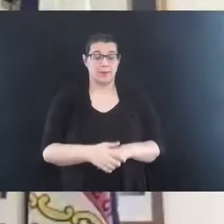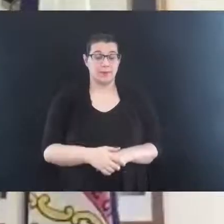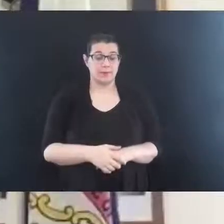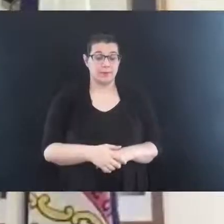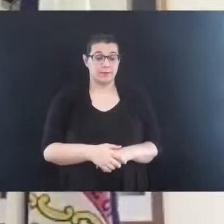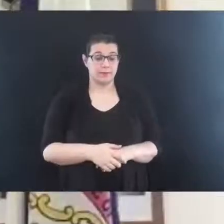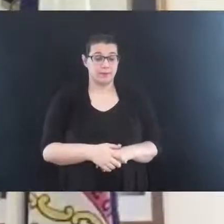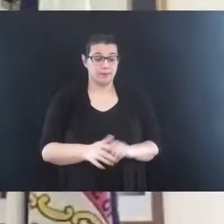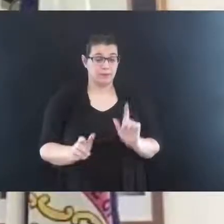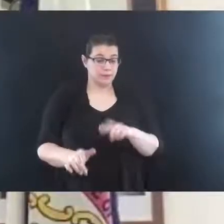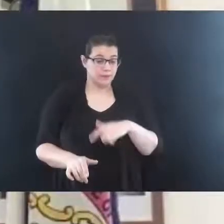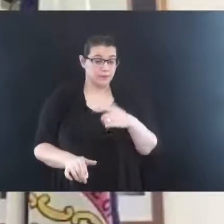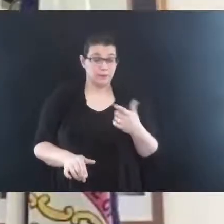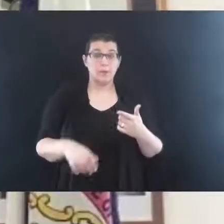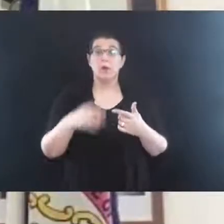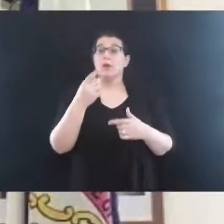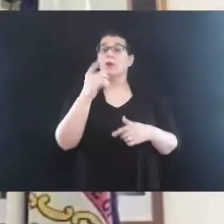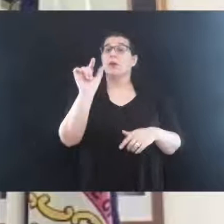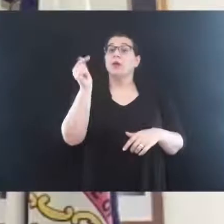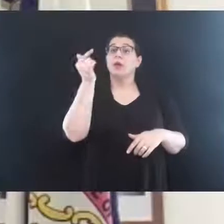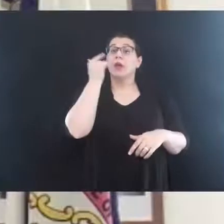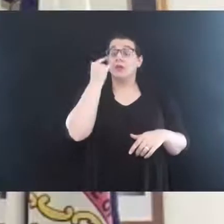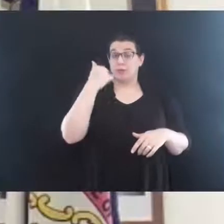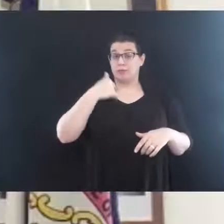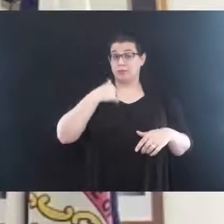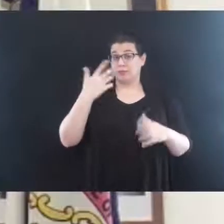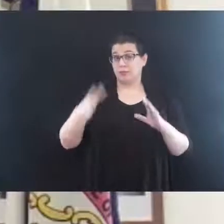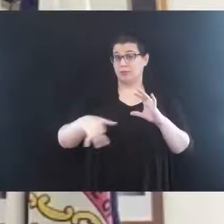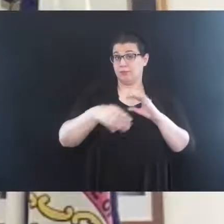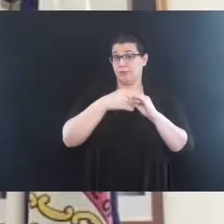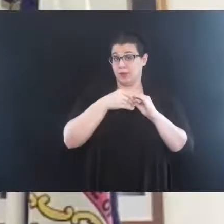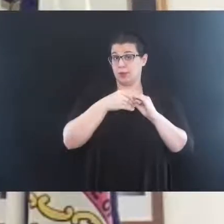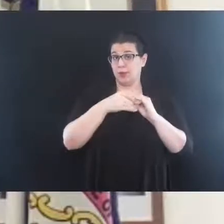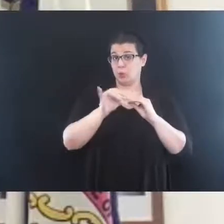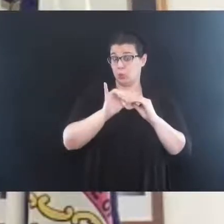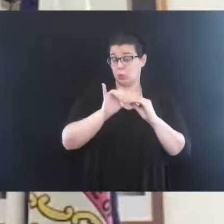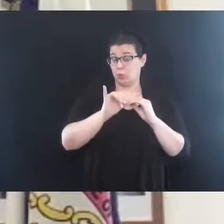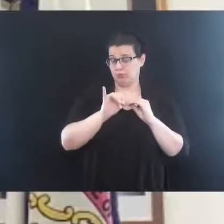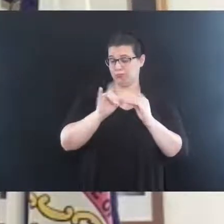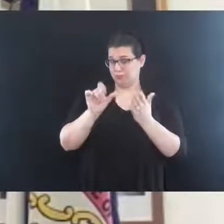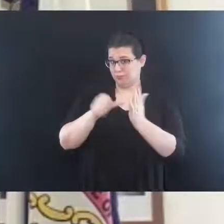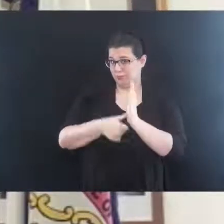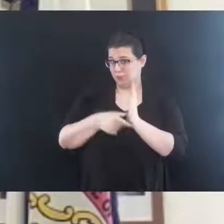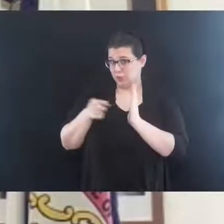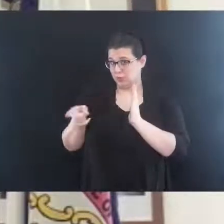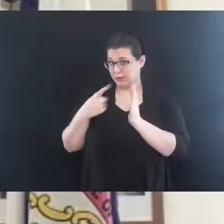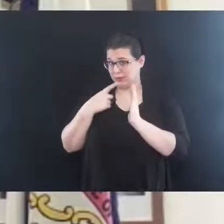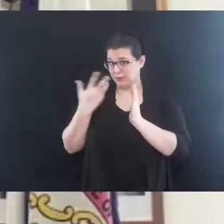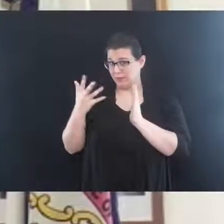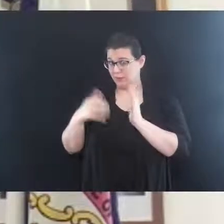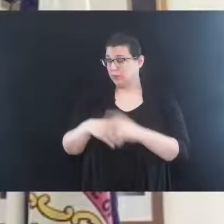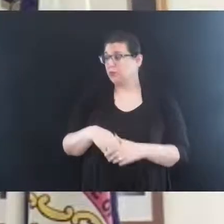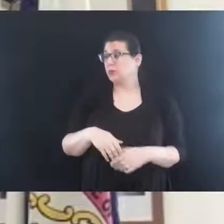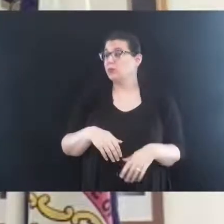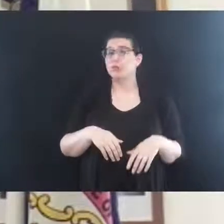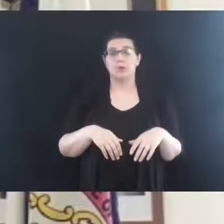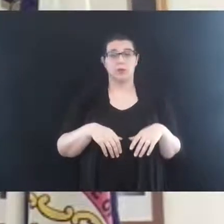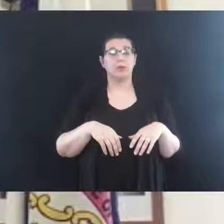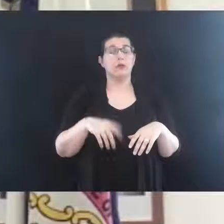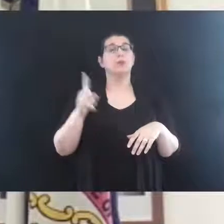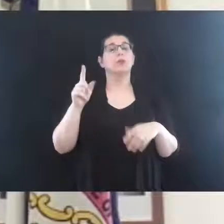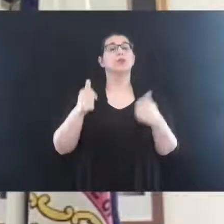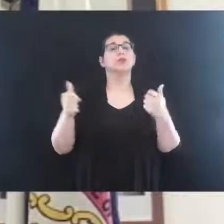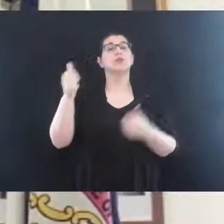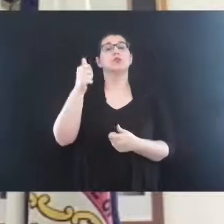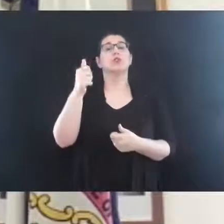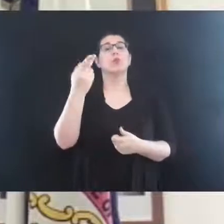Governor Justice, I would also like to add exactly what Dr. Young said. We got a clear message from General